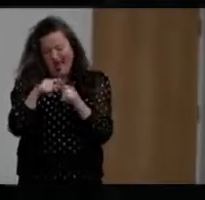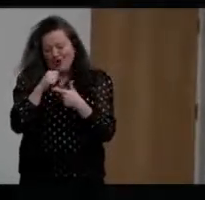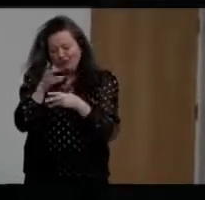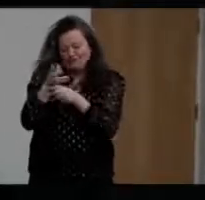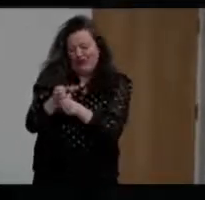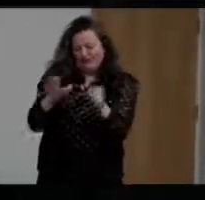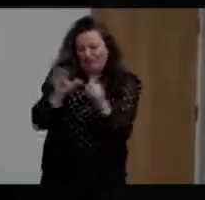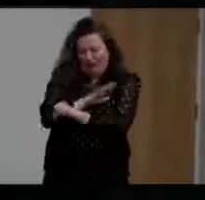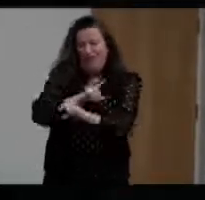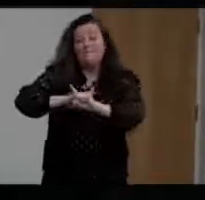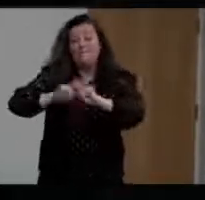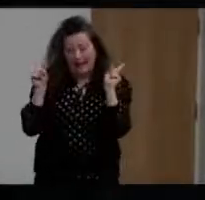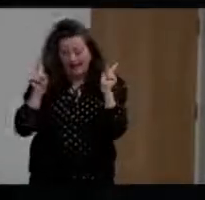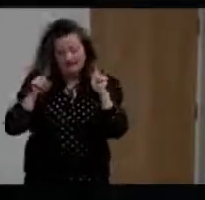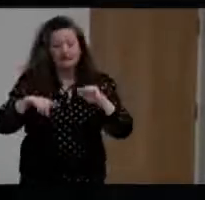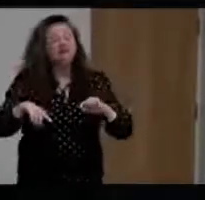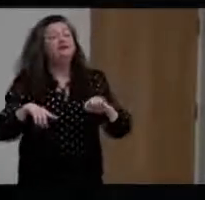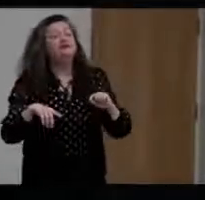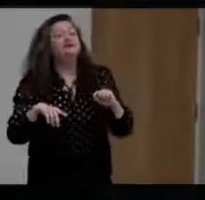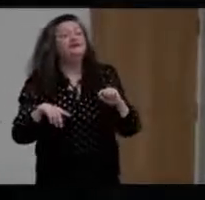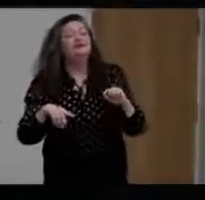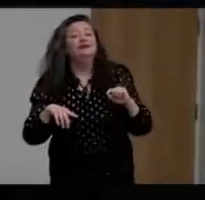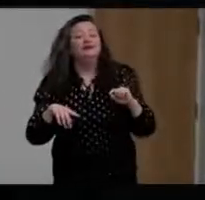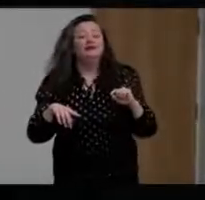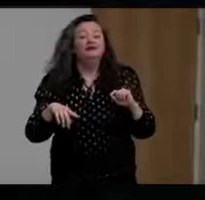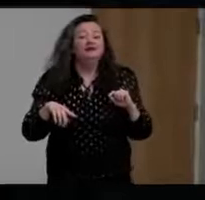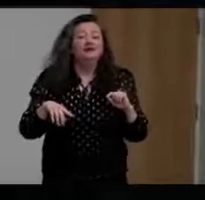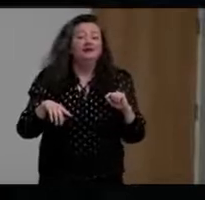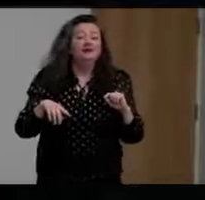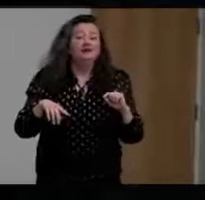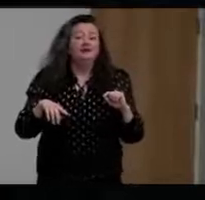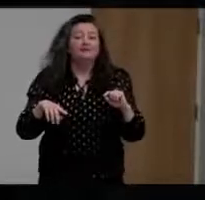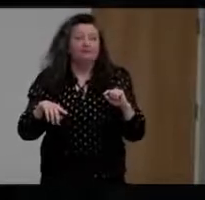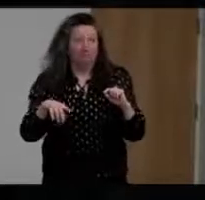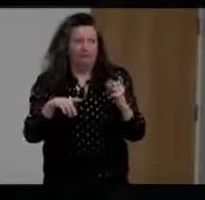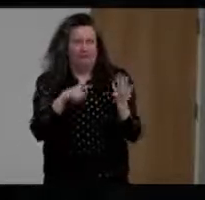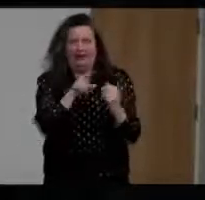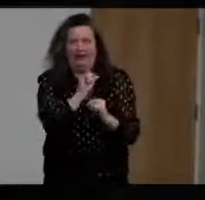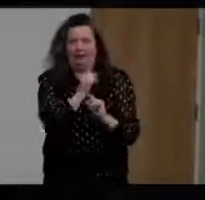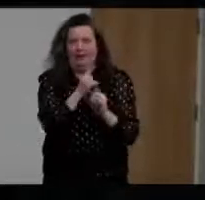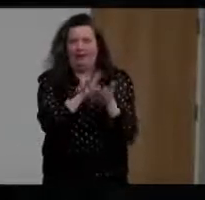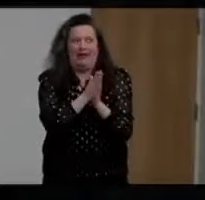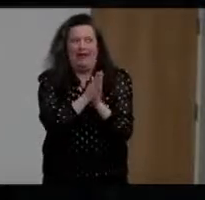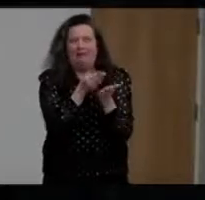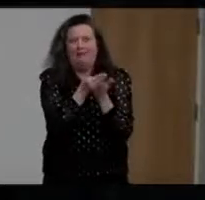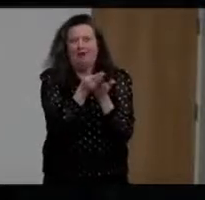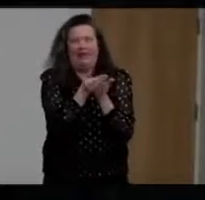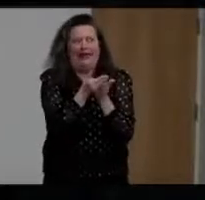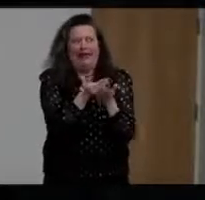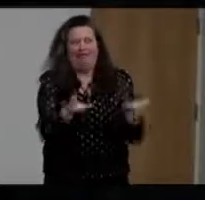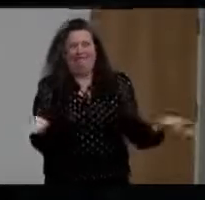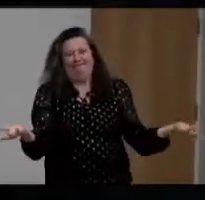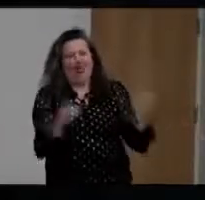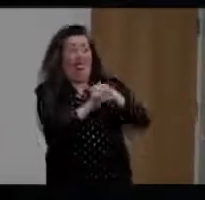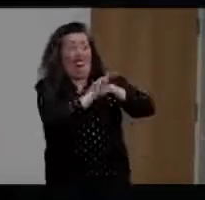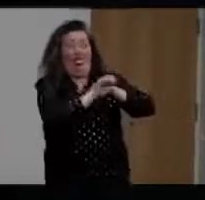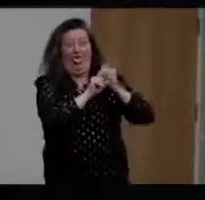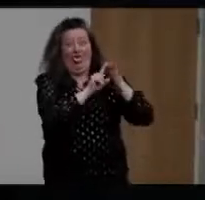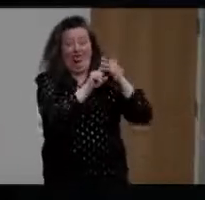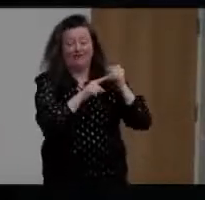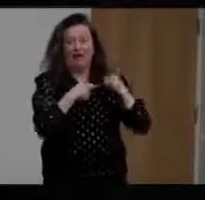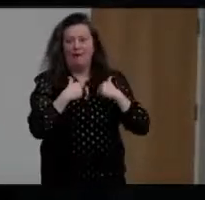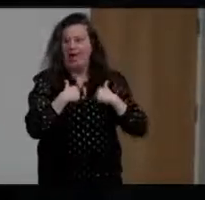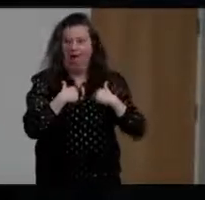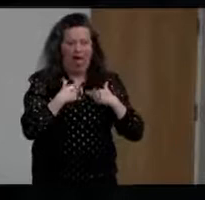recently, I've been asking, does this serve me? Because it's increasingly turned into a shopping mall and I'm making bad purchasing decisions. I'm the one who buys the